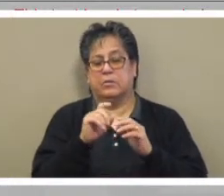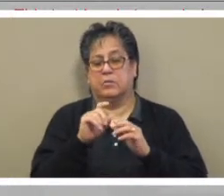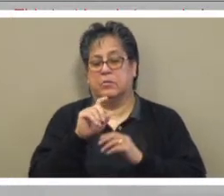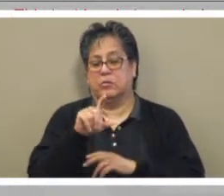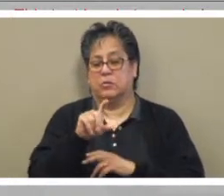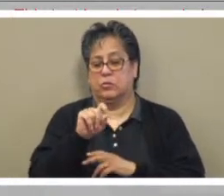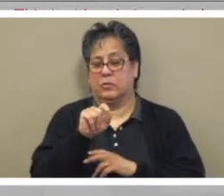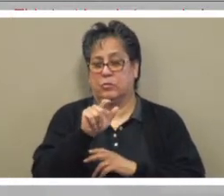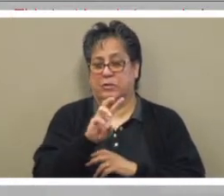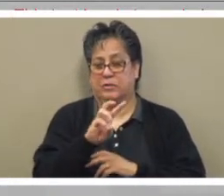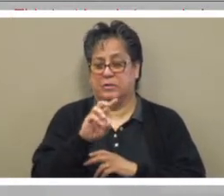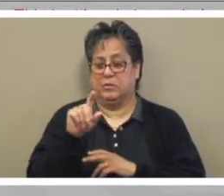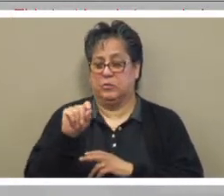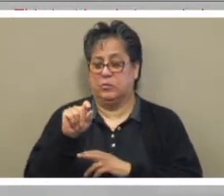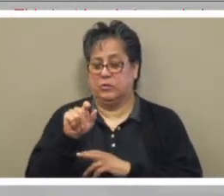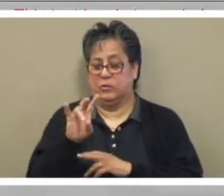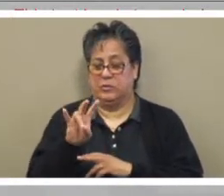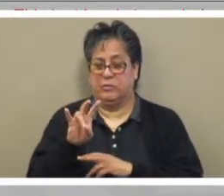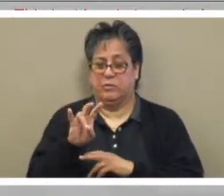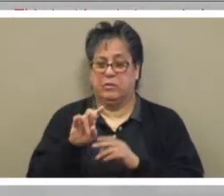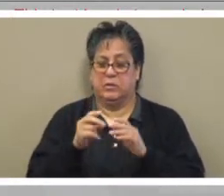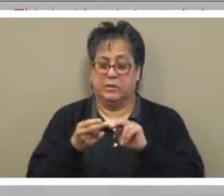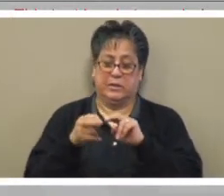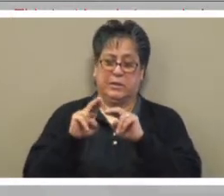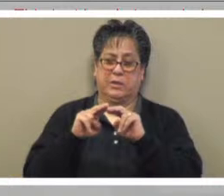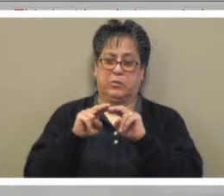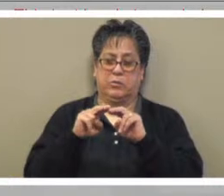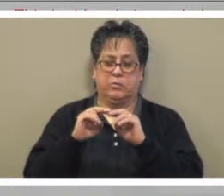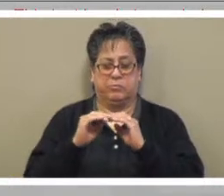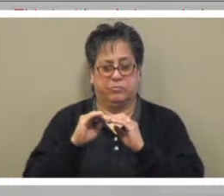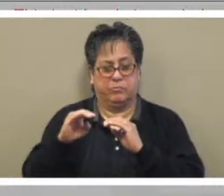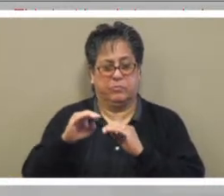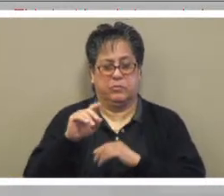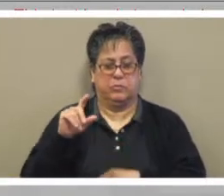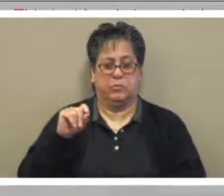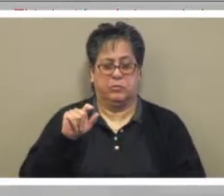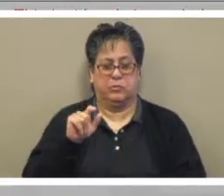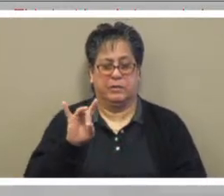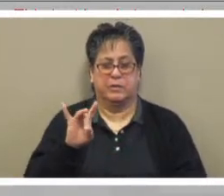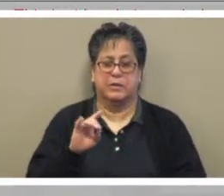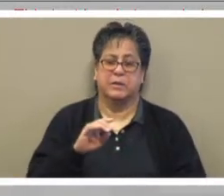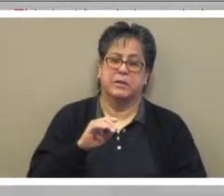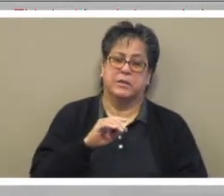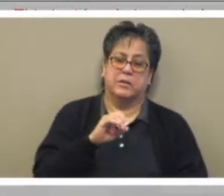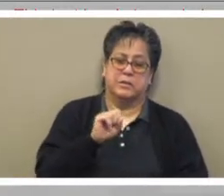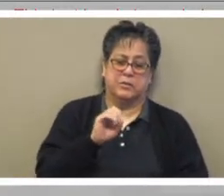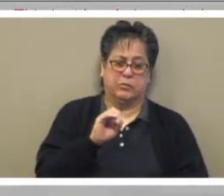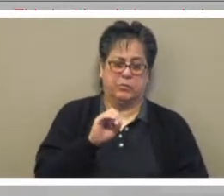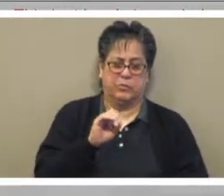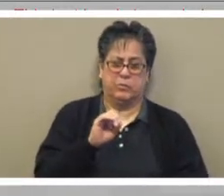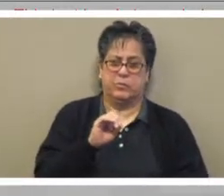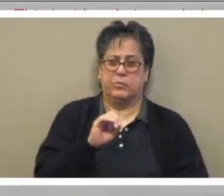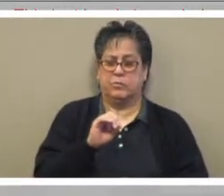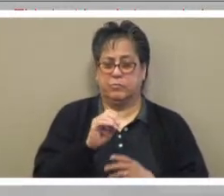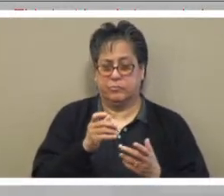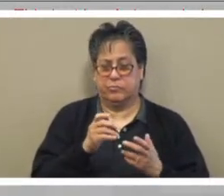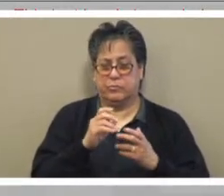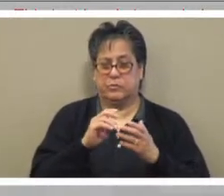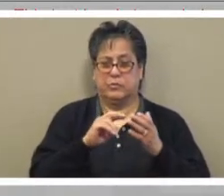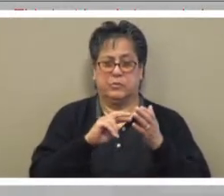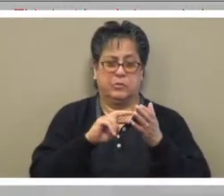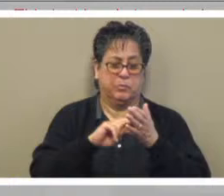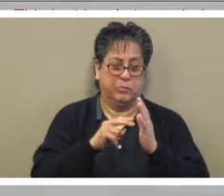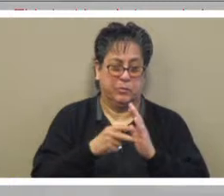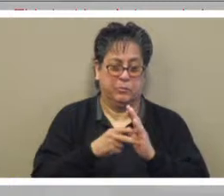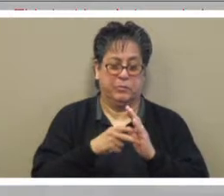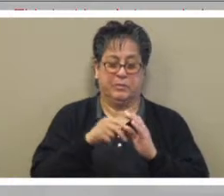FY26, 27, and then starting to flatten out and once you get to FY28. And so again, the purpose